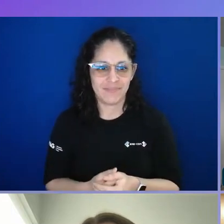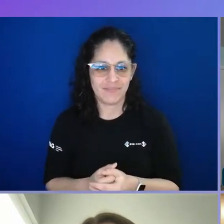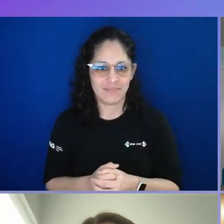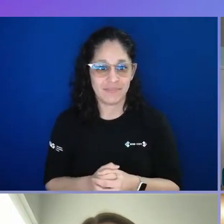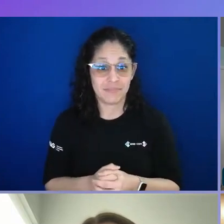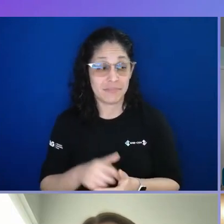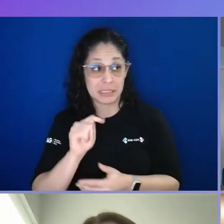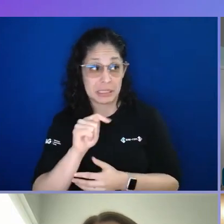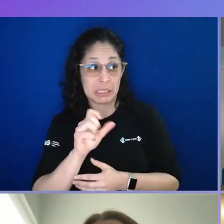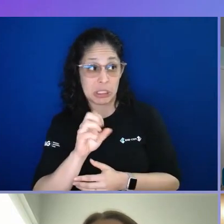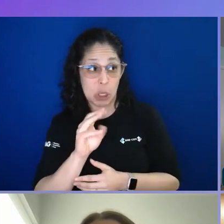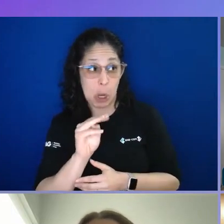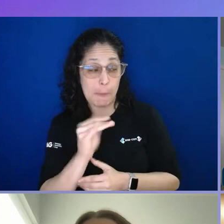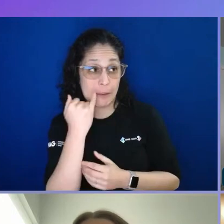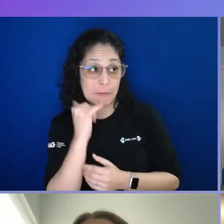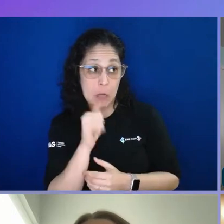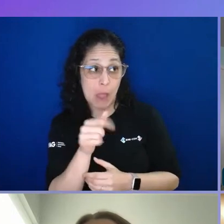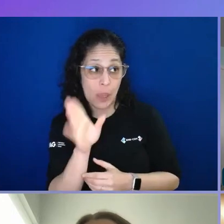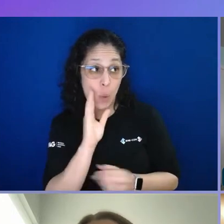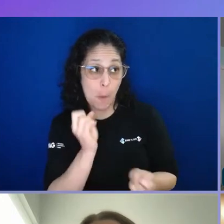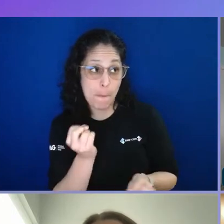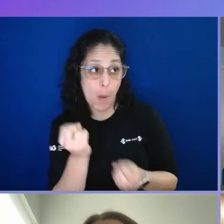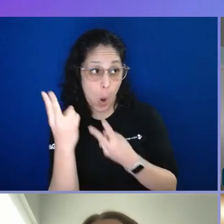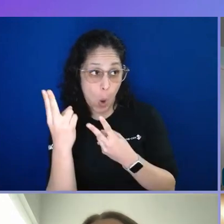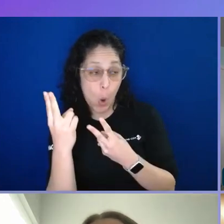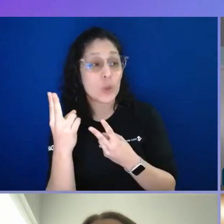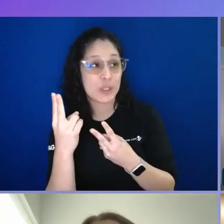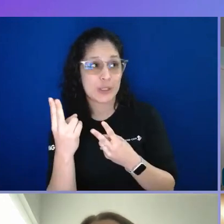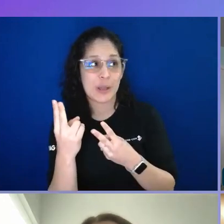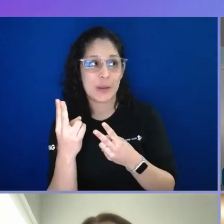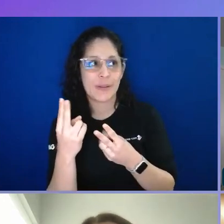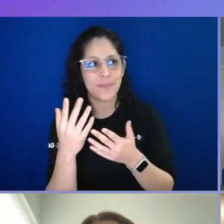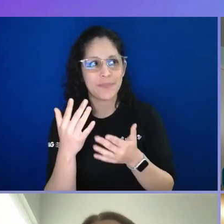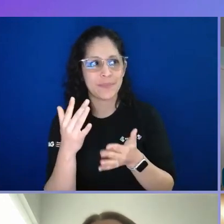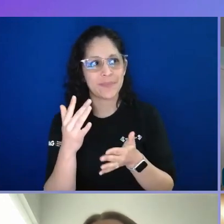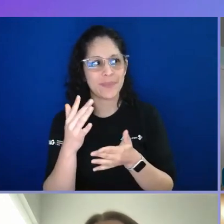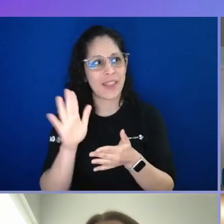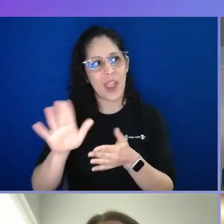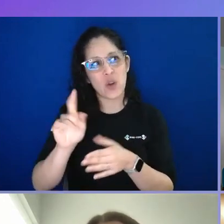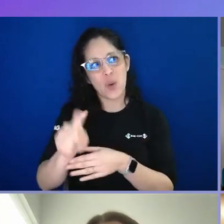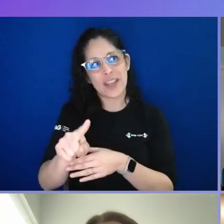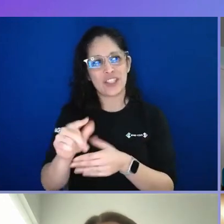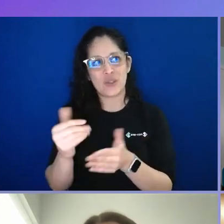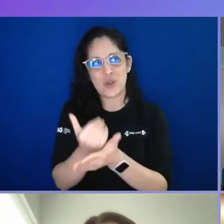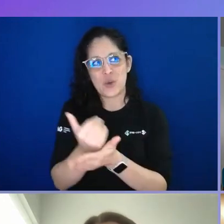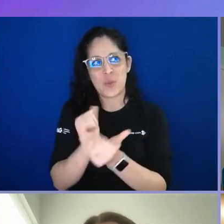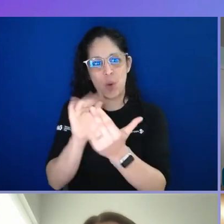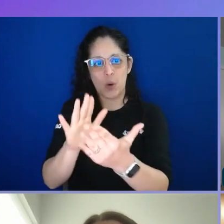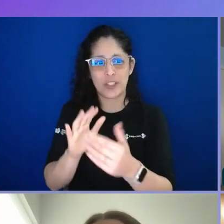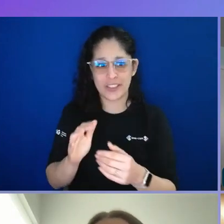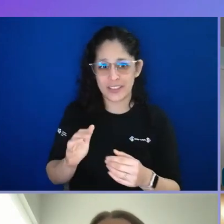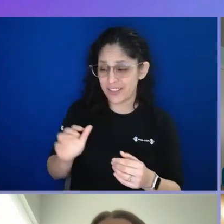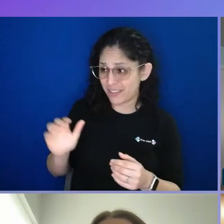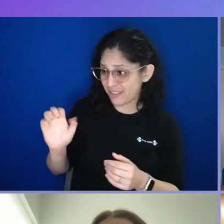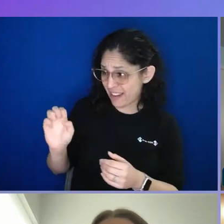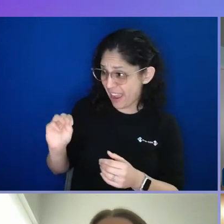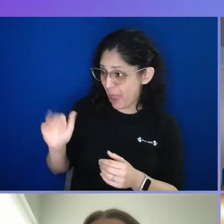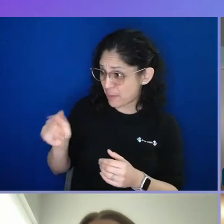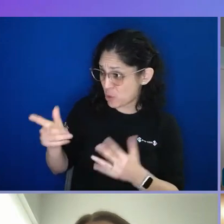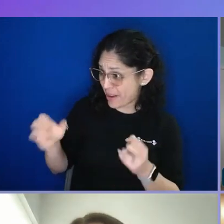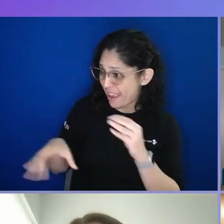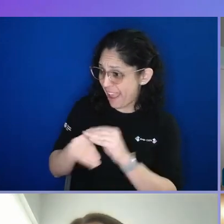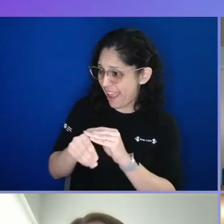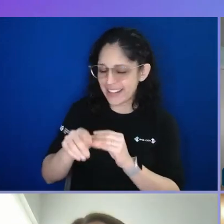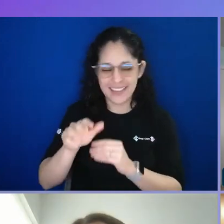If not, they'll post a reformed version of the question. Okay. Thank you. Do you add anything to that, Emma? Yeah, that's good.